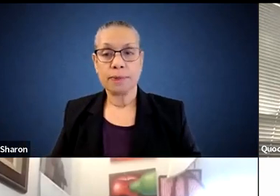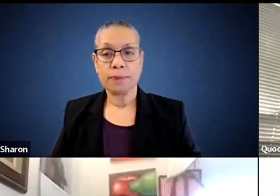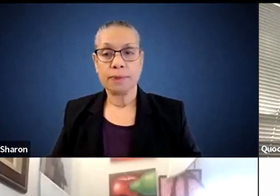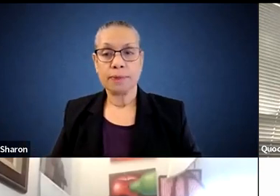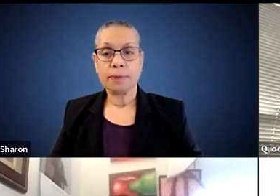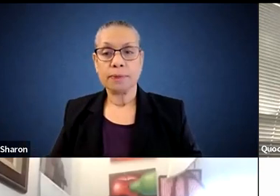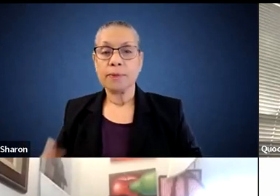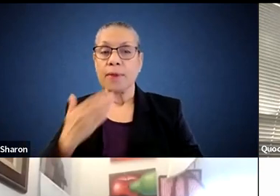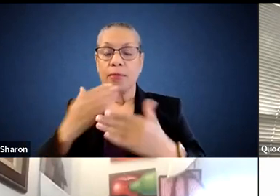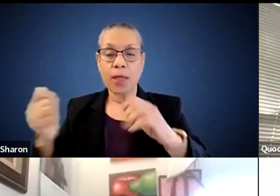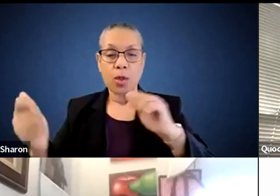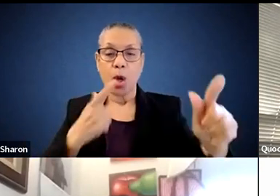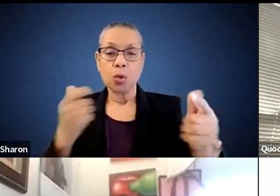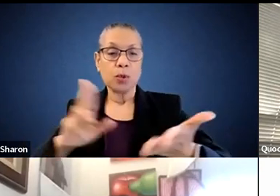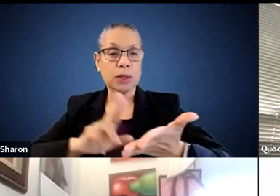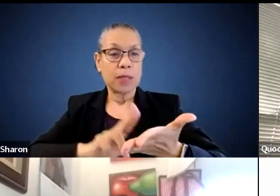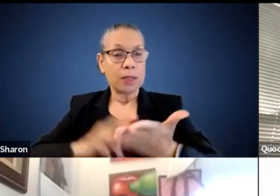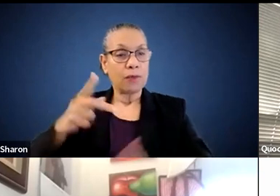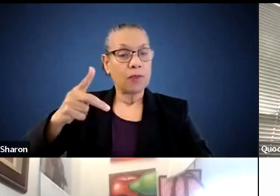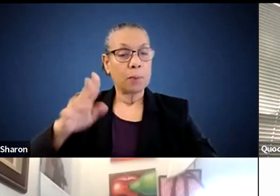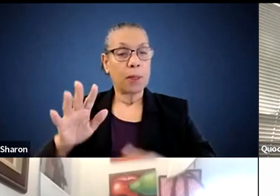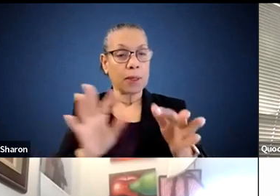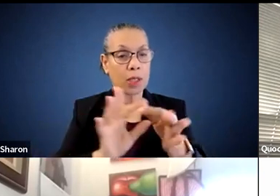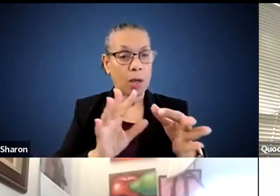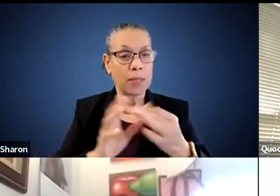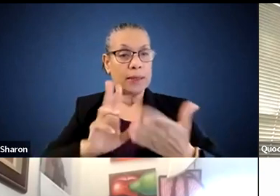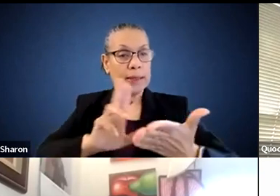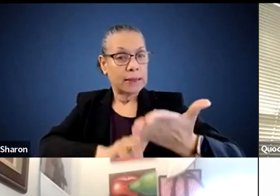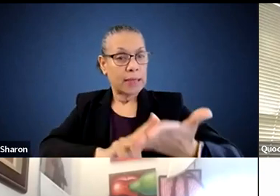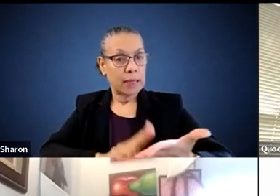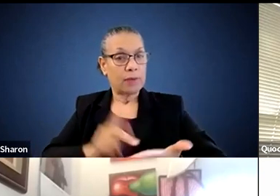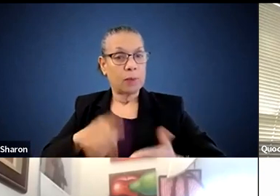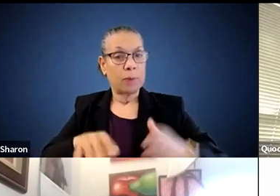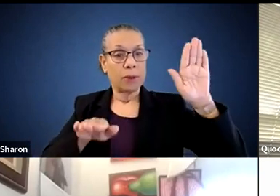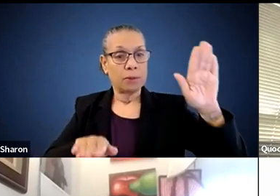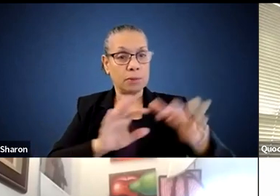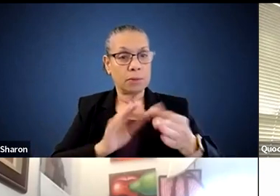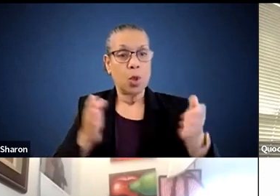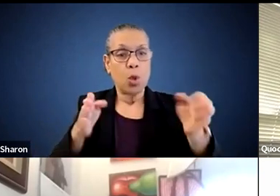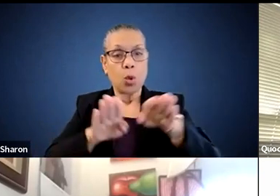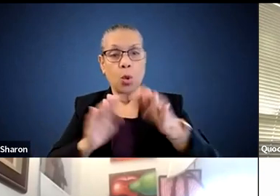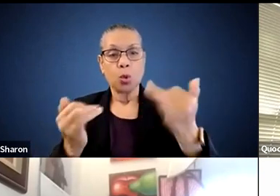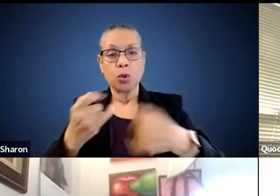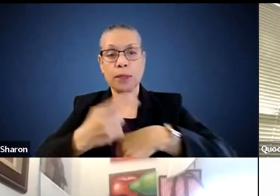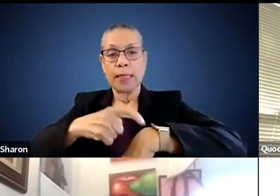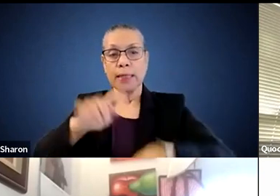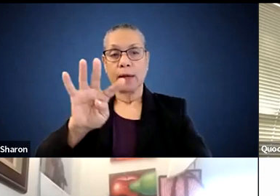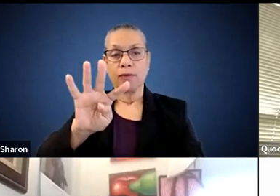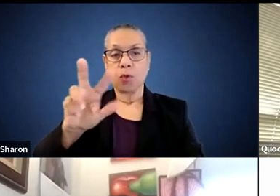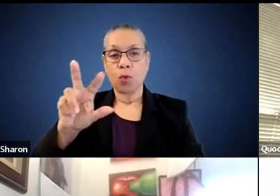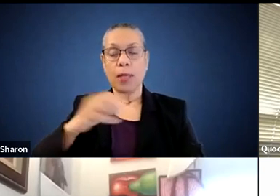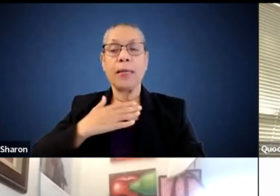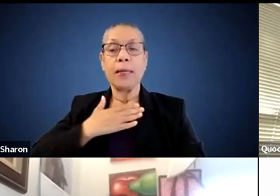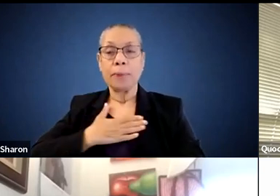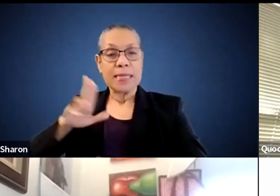thank you everyone who signed up for public comment sign up for public comment closed today at 4 30. please make sure that you are